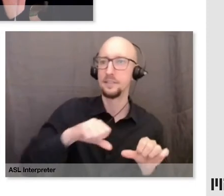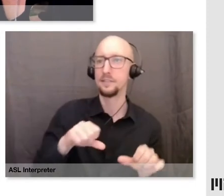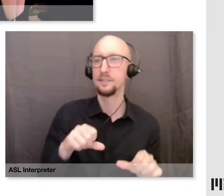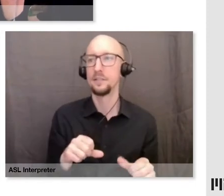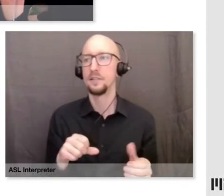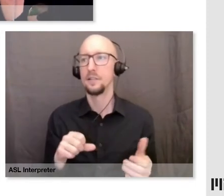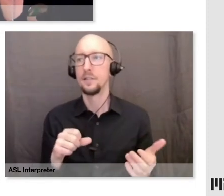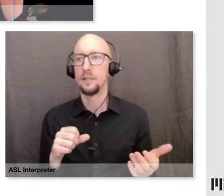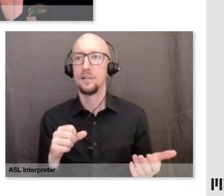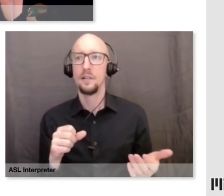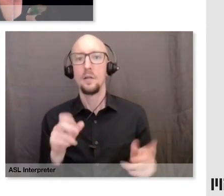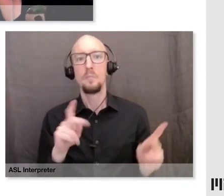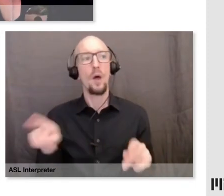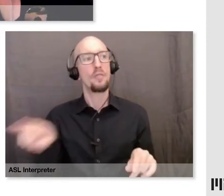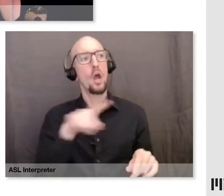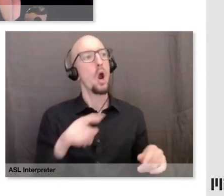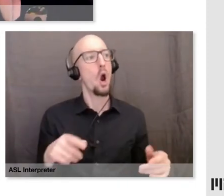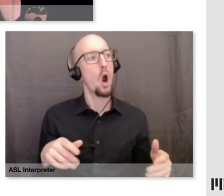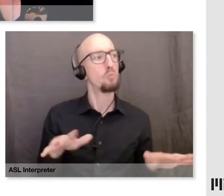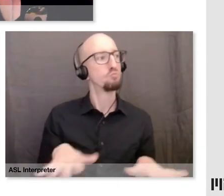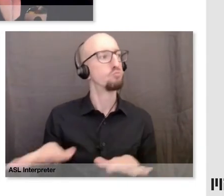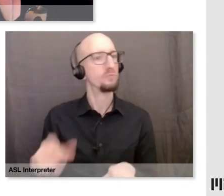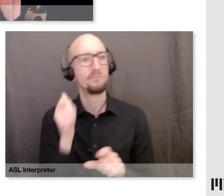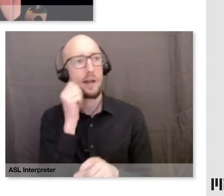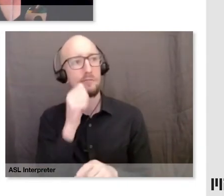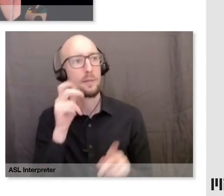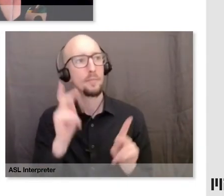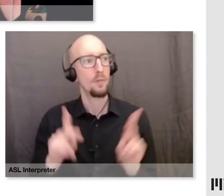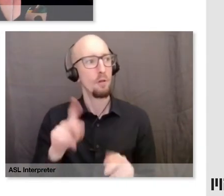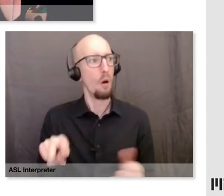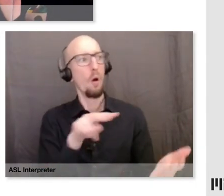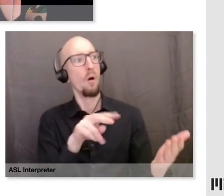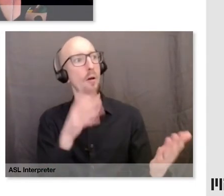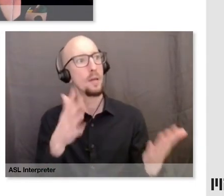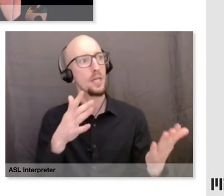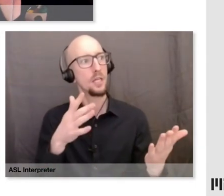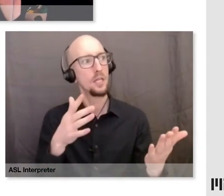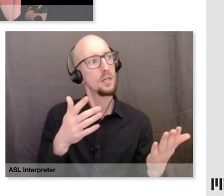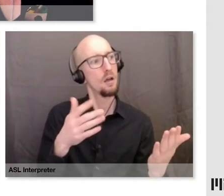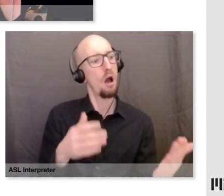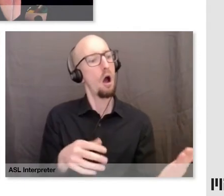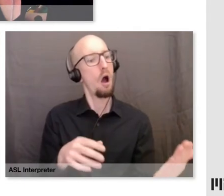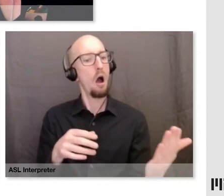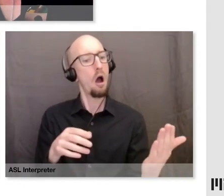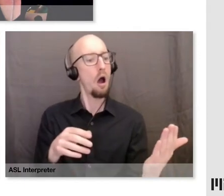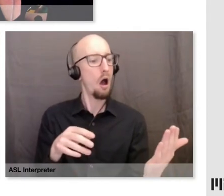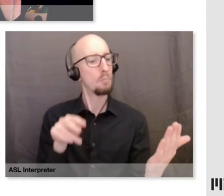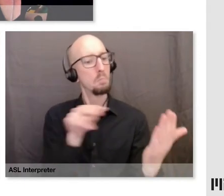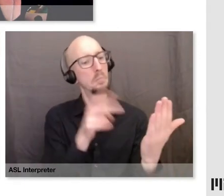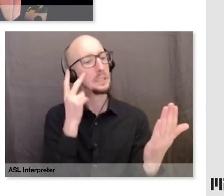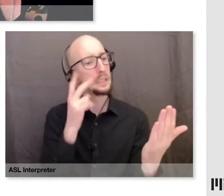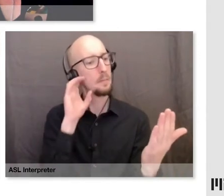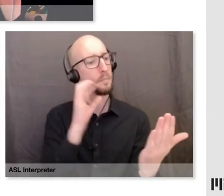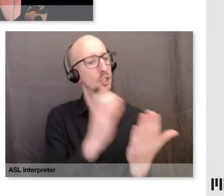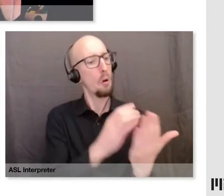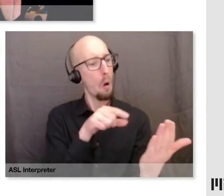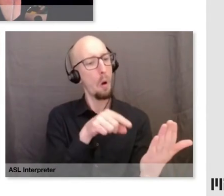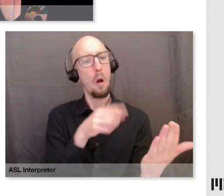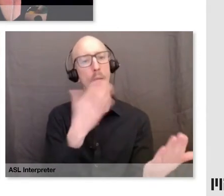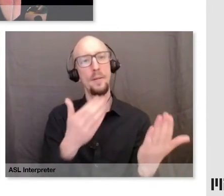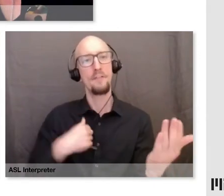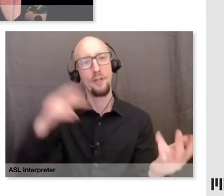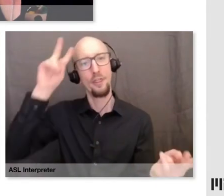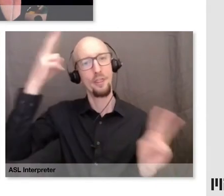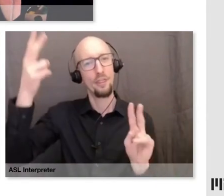interested person, they might actually open up just a standardized